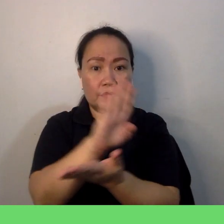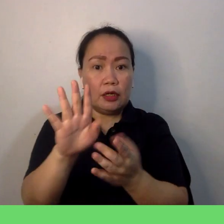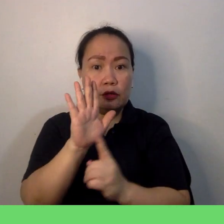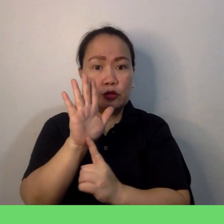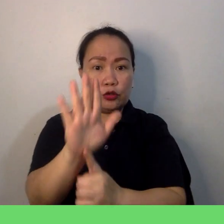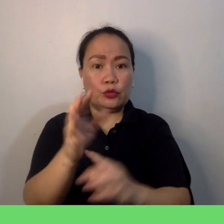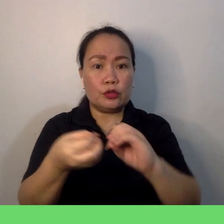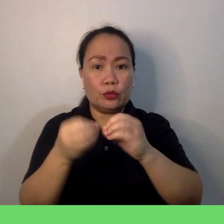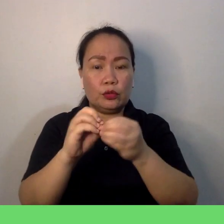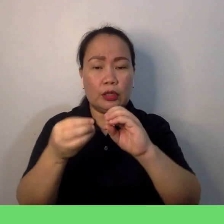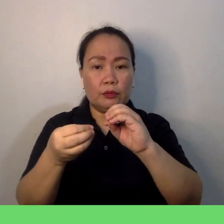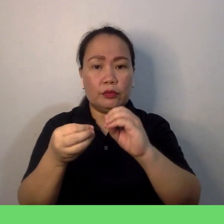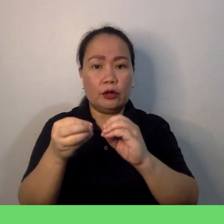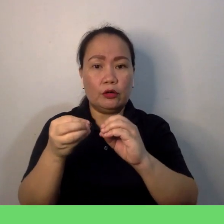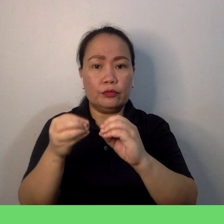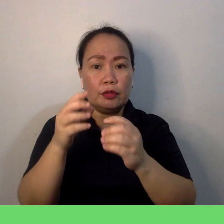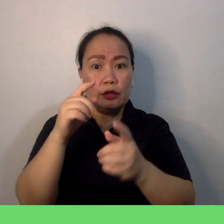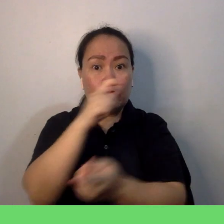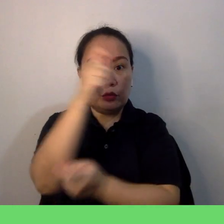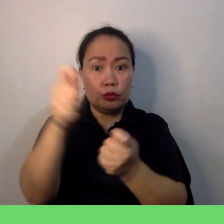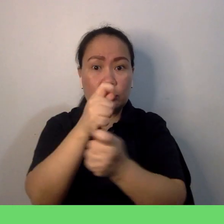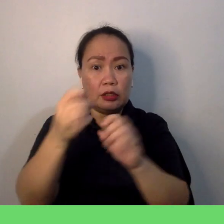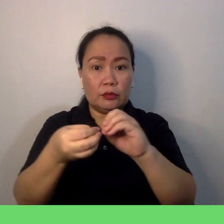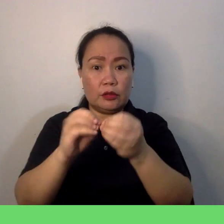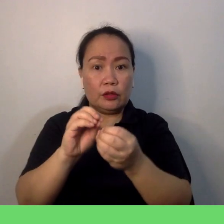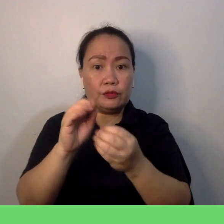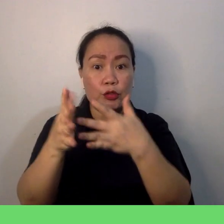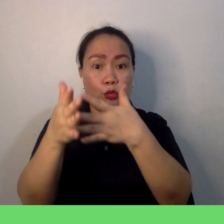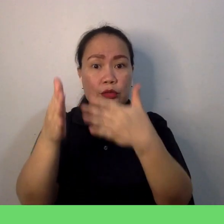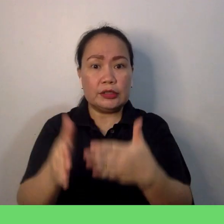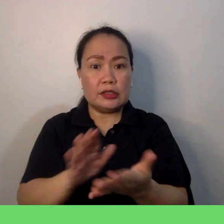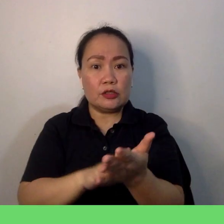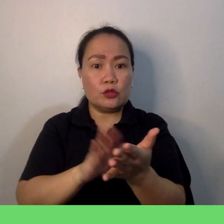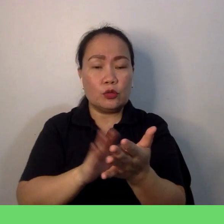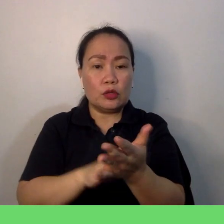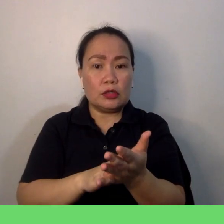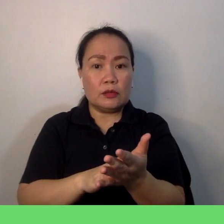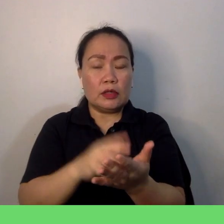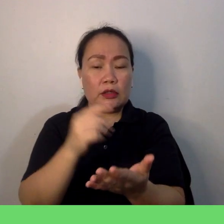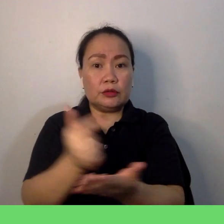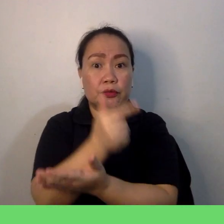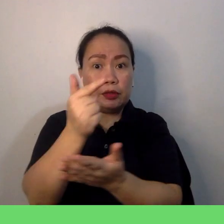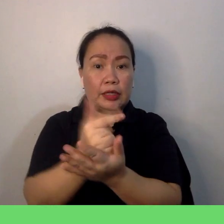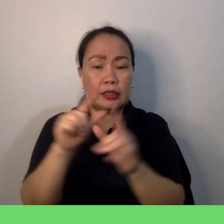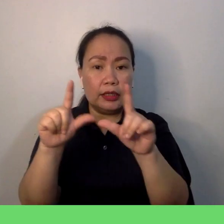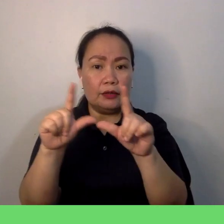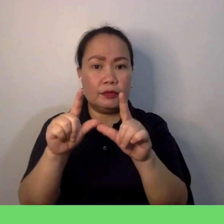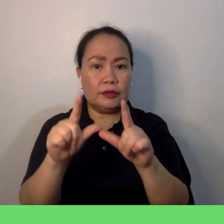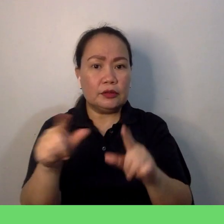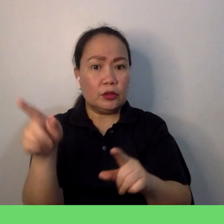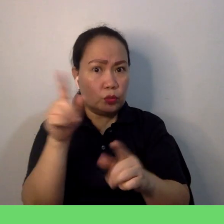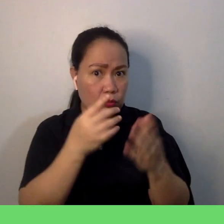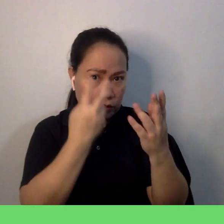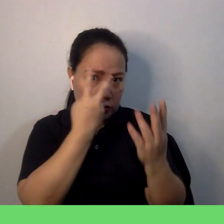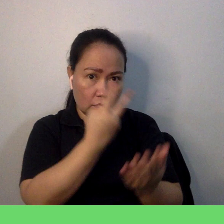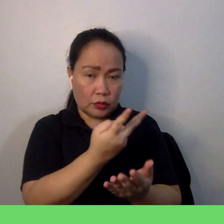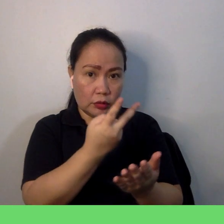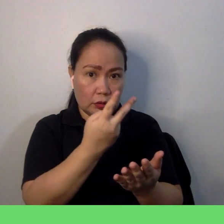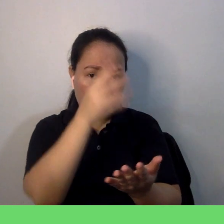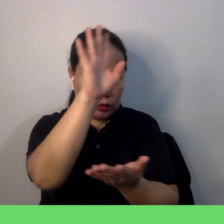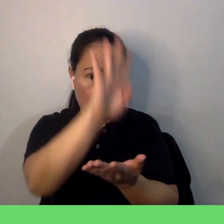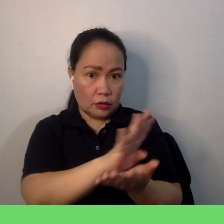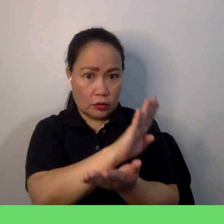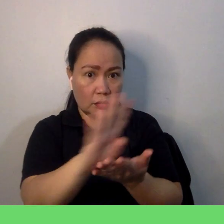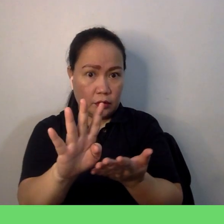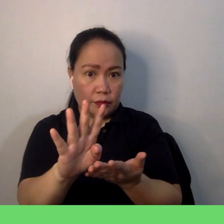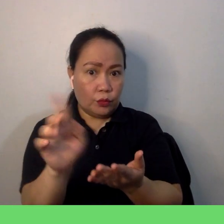grade level. So, by looking at the graph, what seems to be unacceptable? Okay, there must be a question mark here.